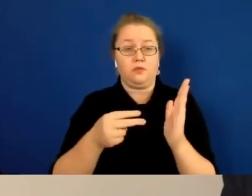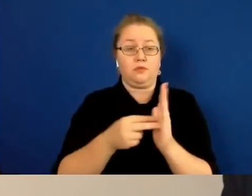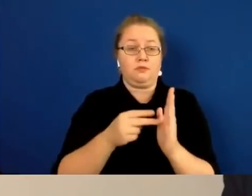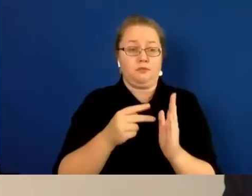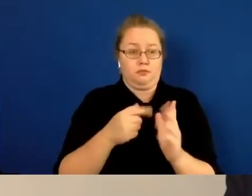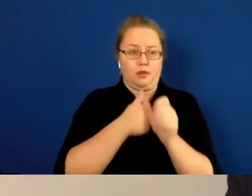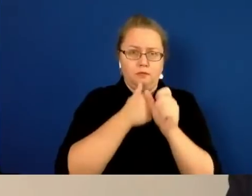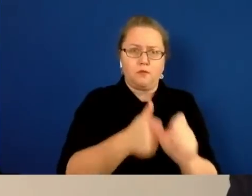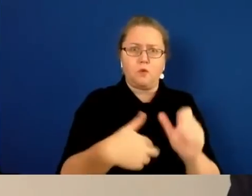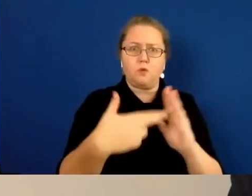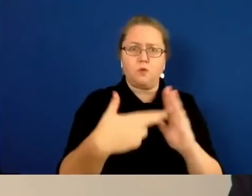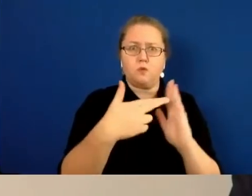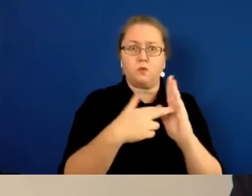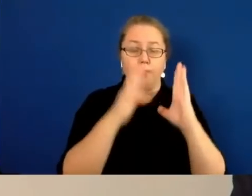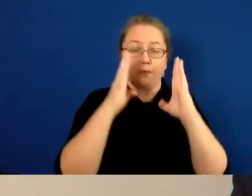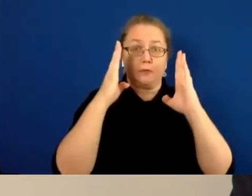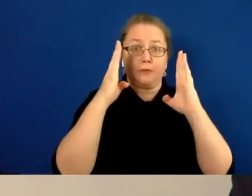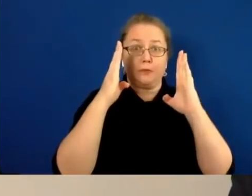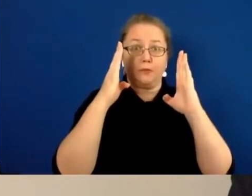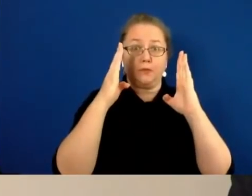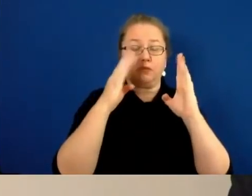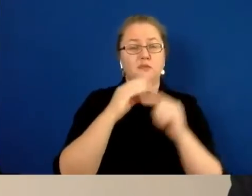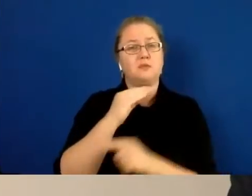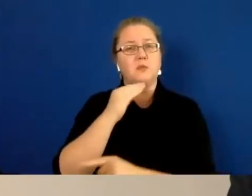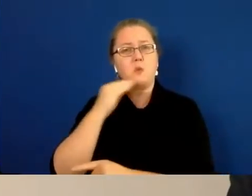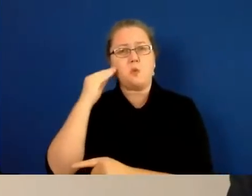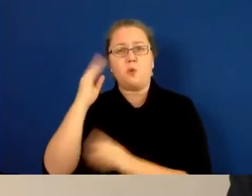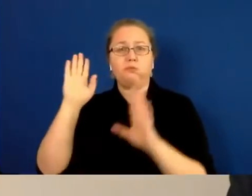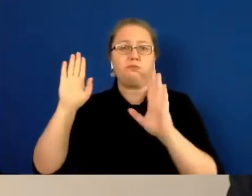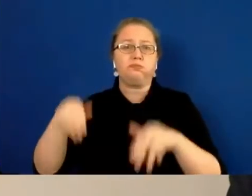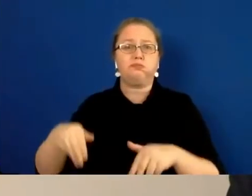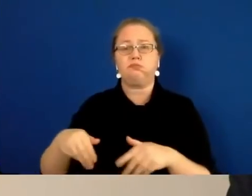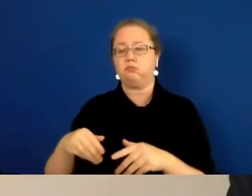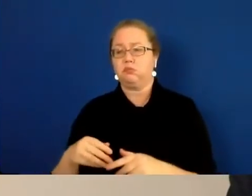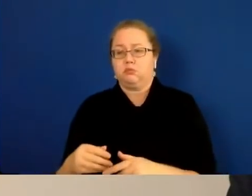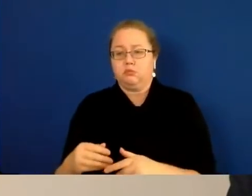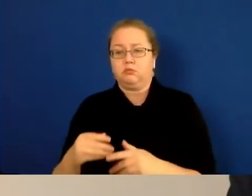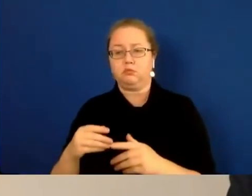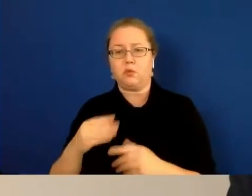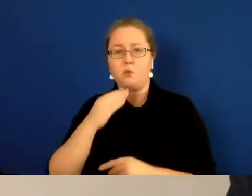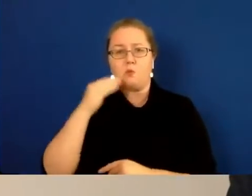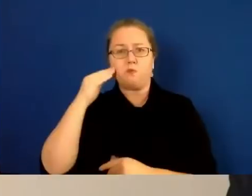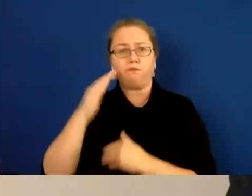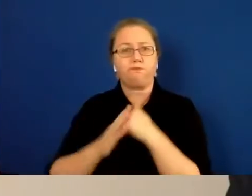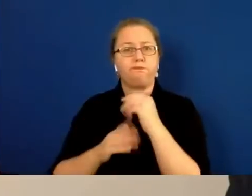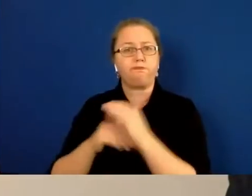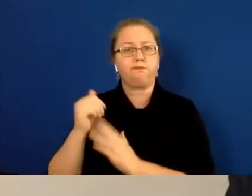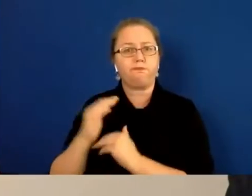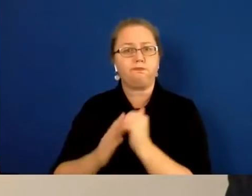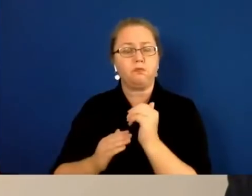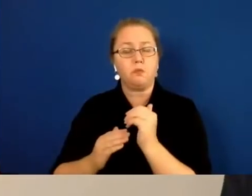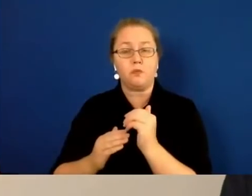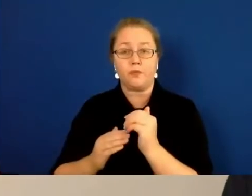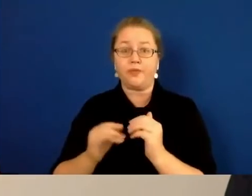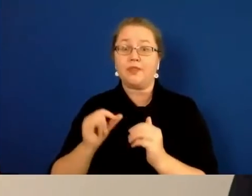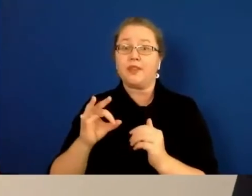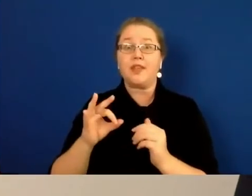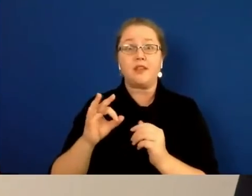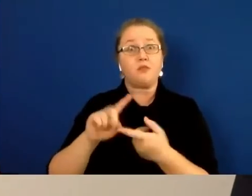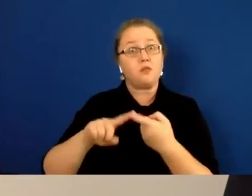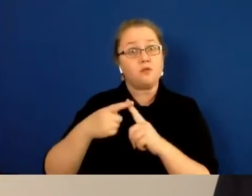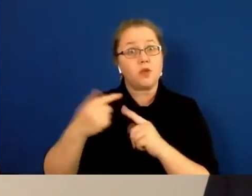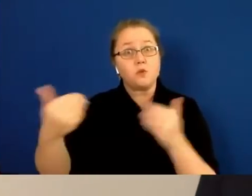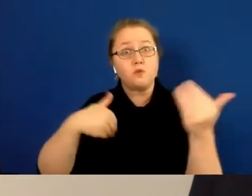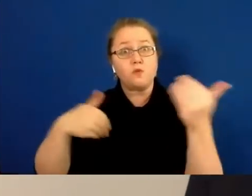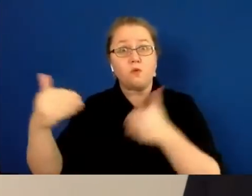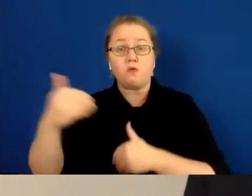and one-way pathways in our homes, which naturally means that we will be closer to each other. And often in our homes, we are